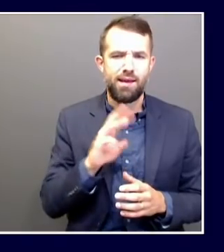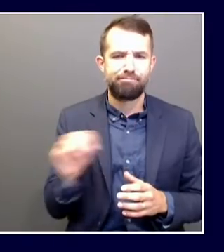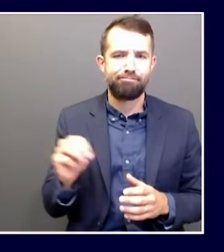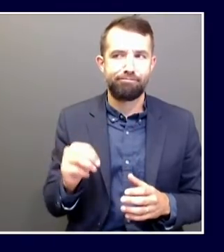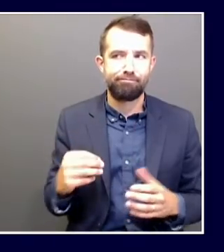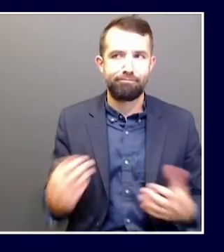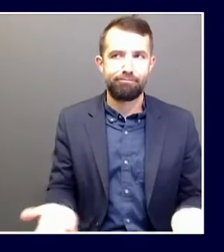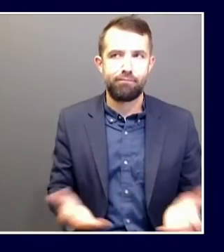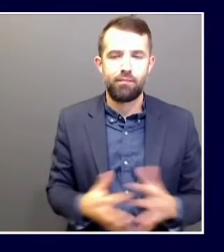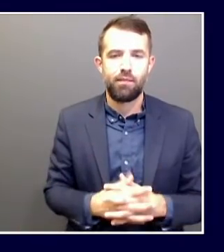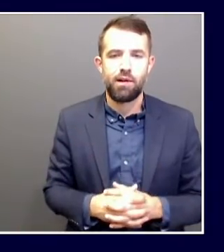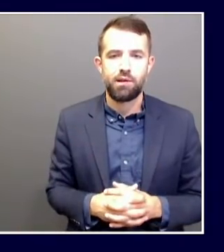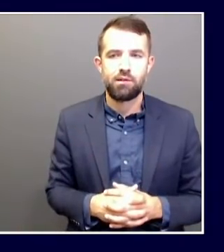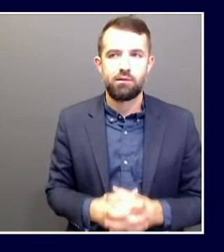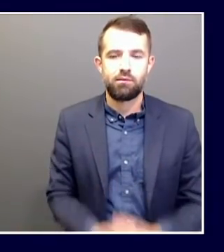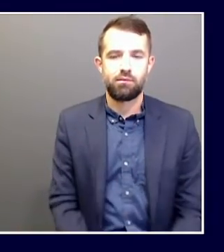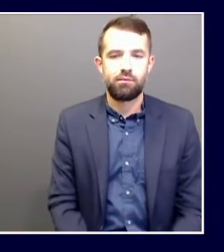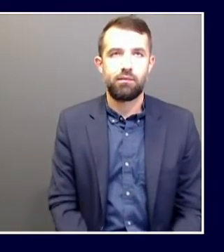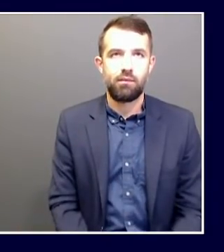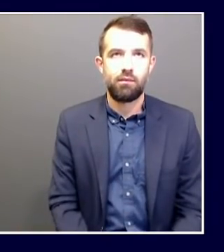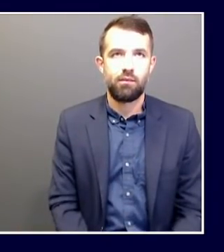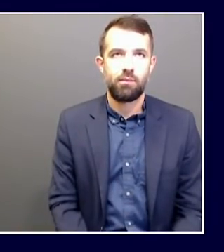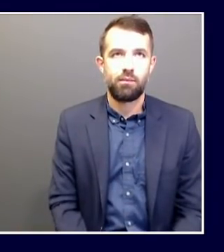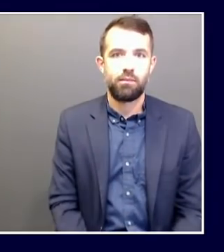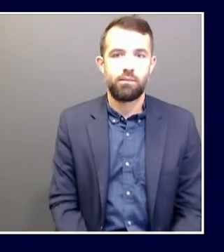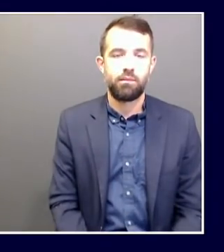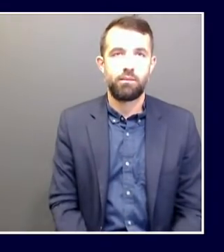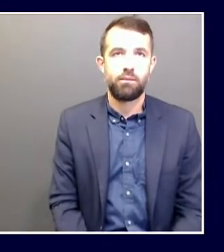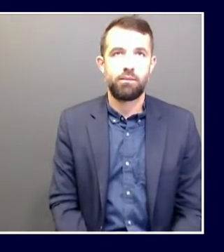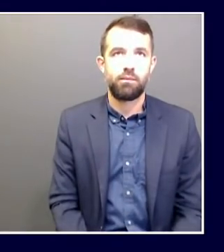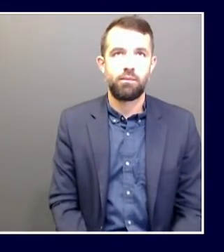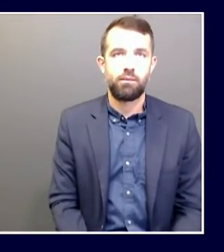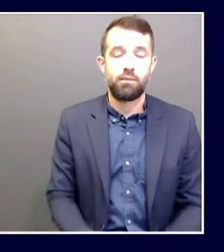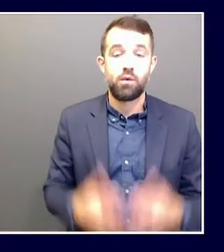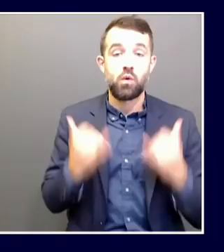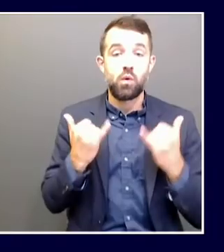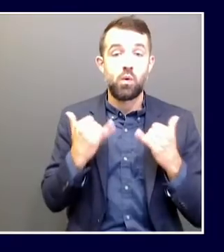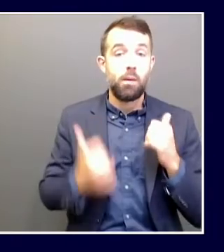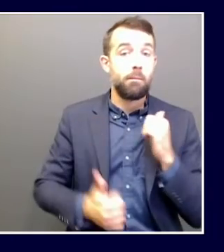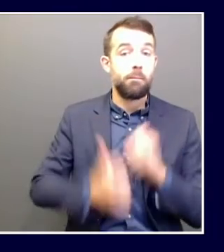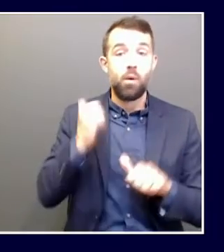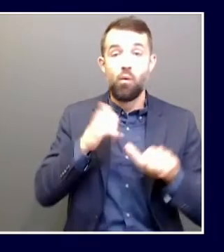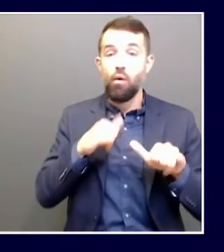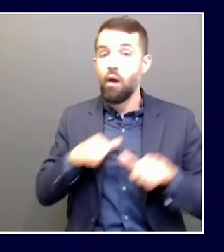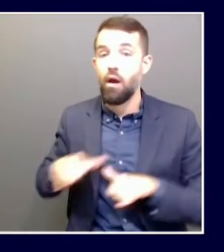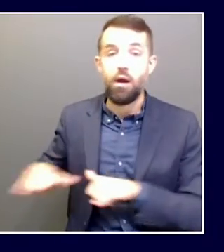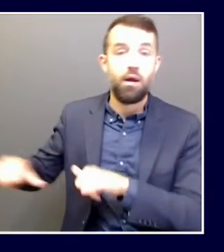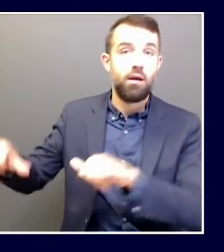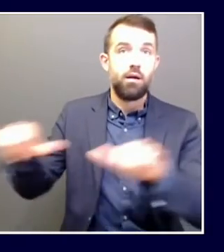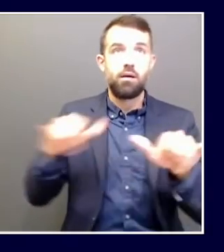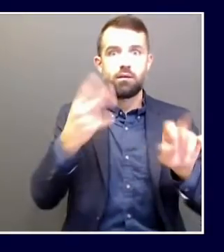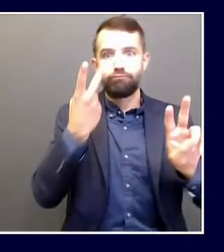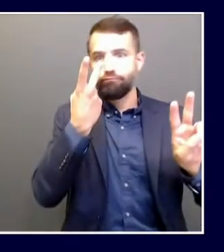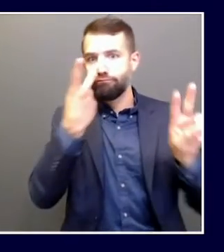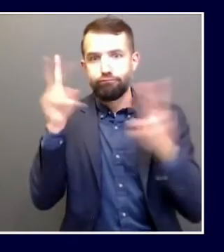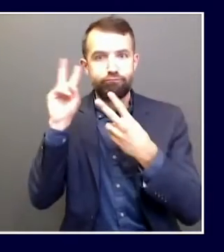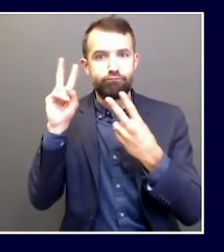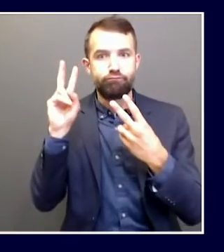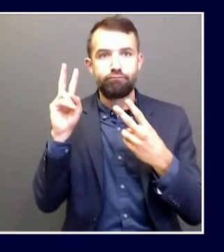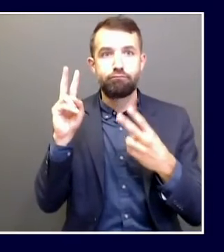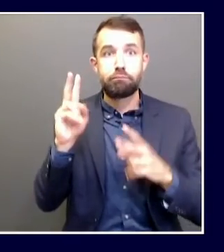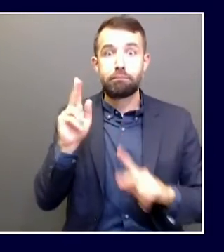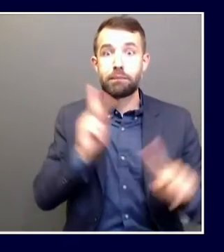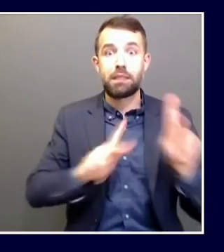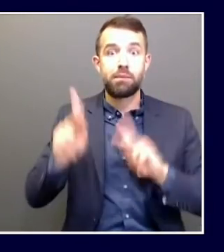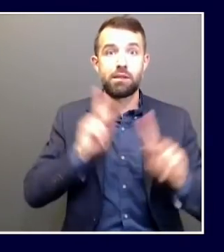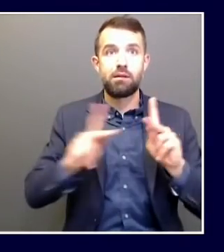I think, Chris, right now, the most common remains questions and concerns around fertility. Individuals